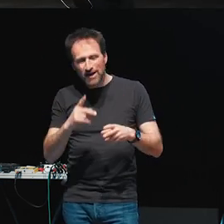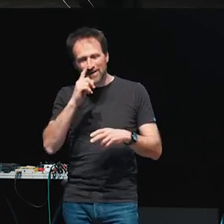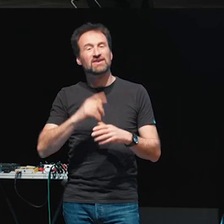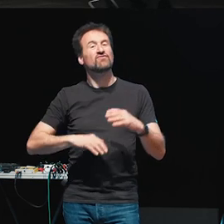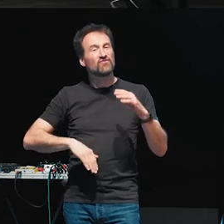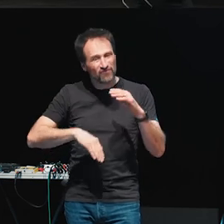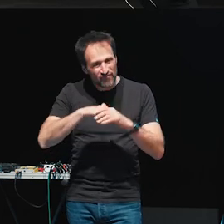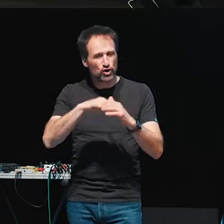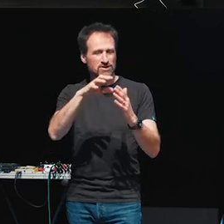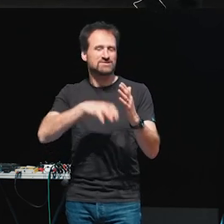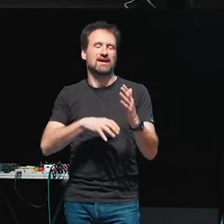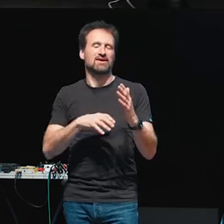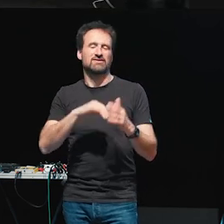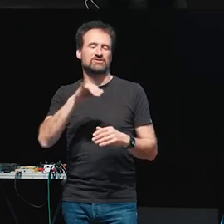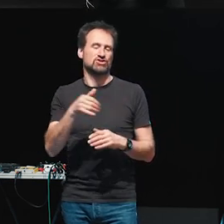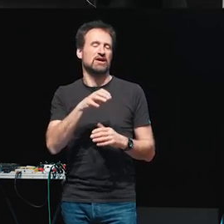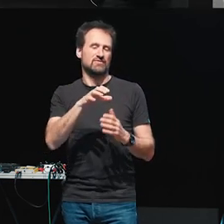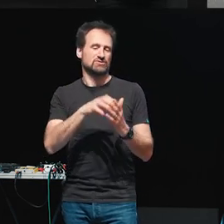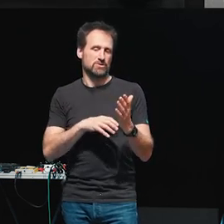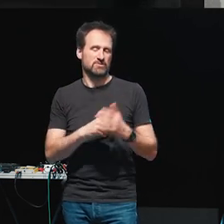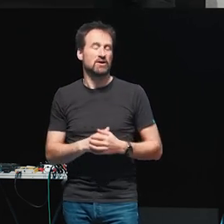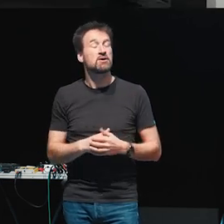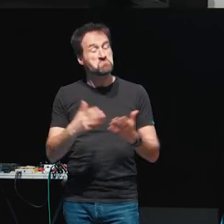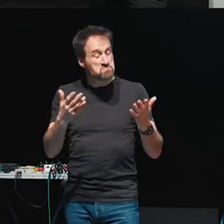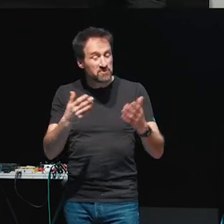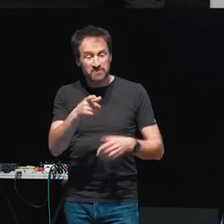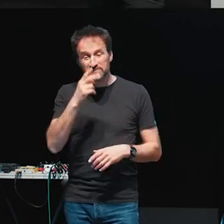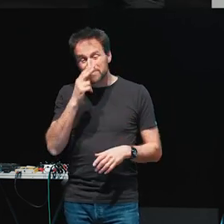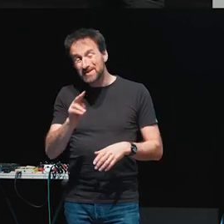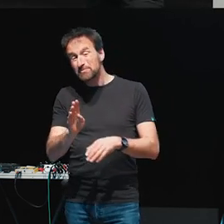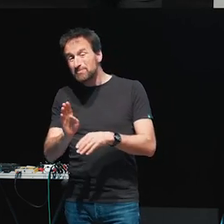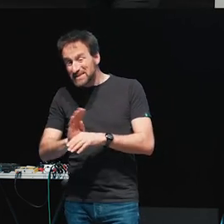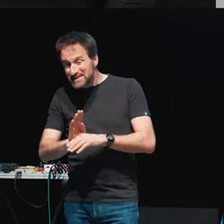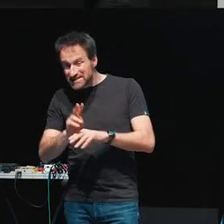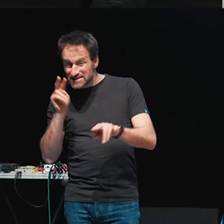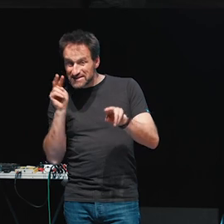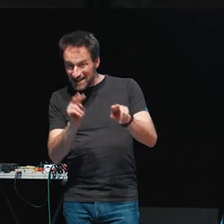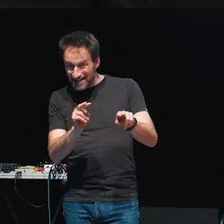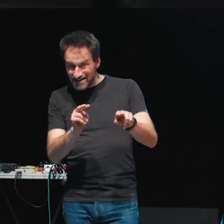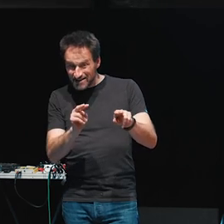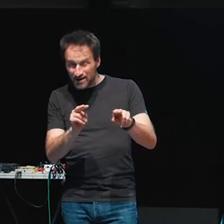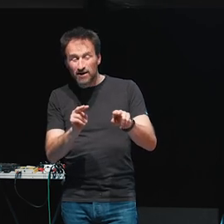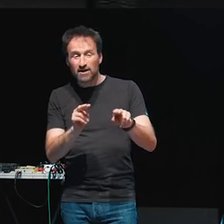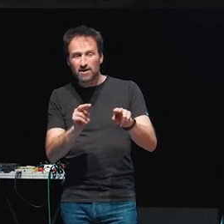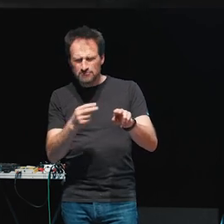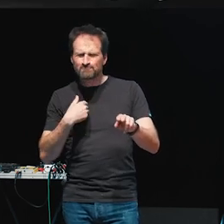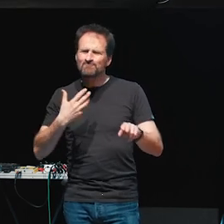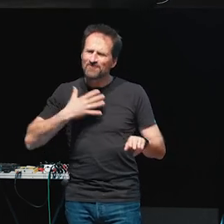JavaScript. Because in terms of like the business perspective, you want to do